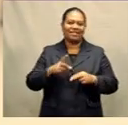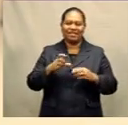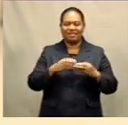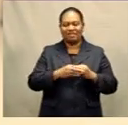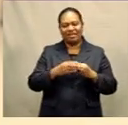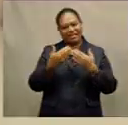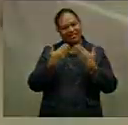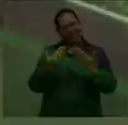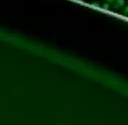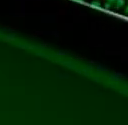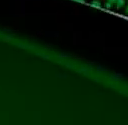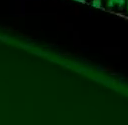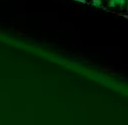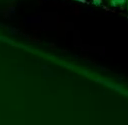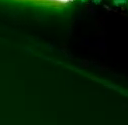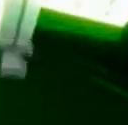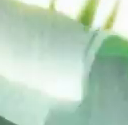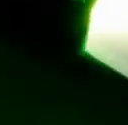today. Vinaka.